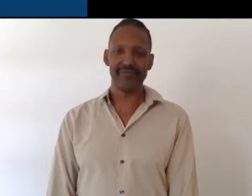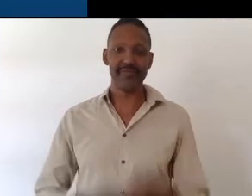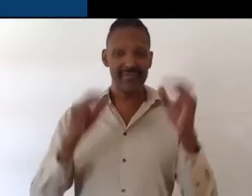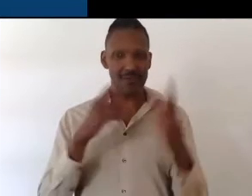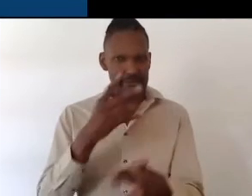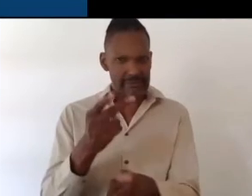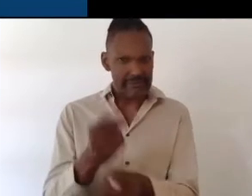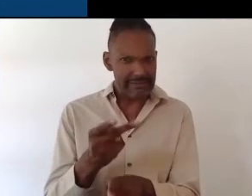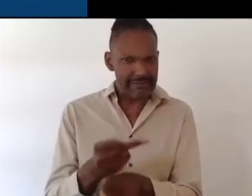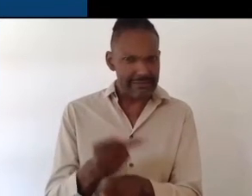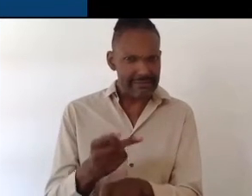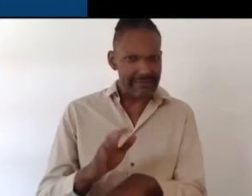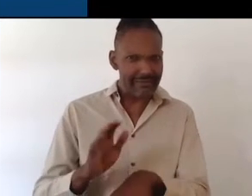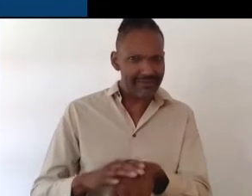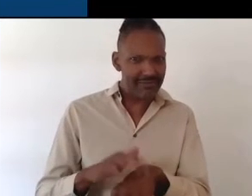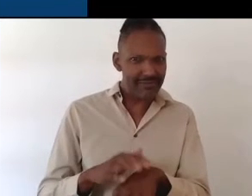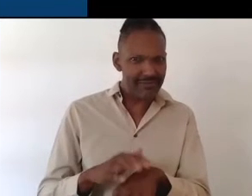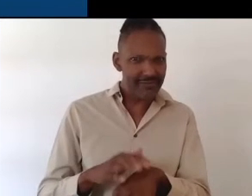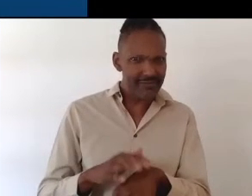What did the sound?